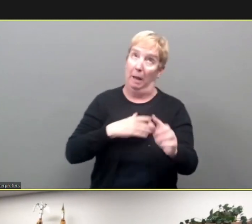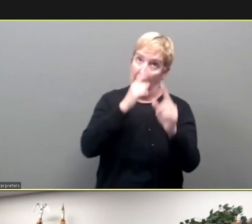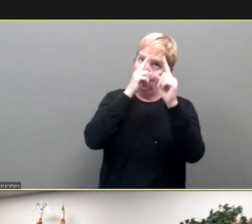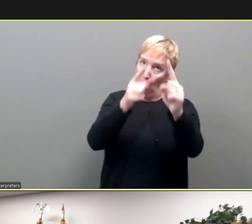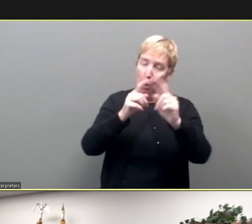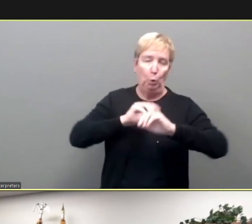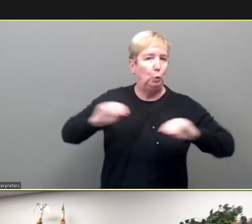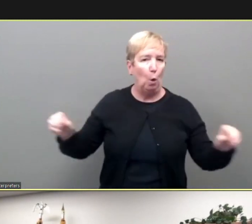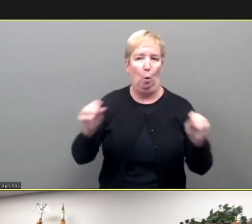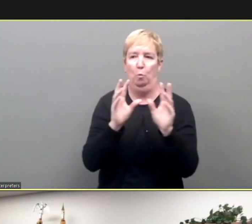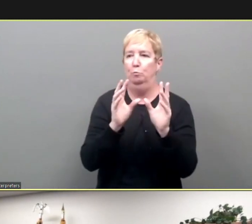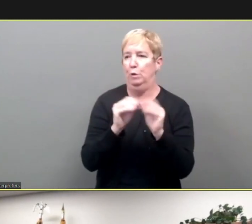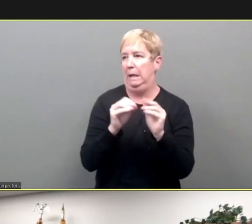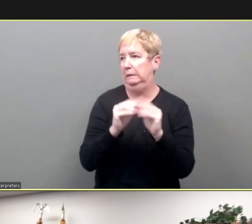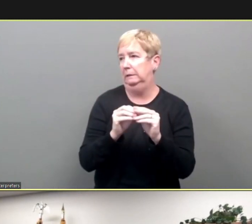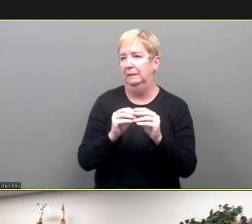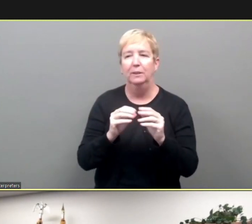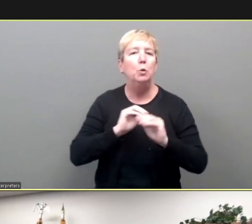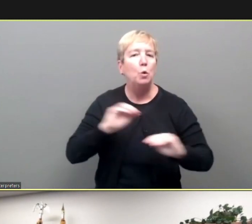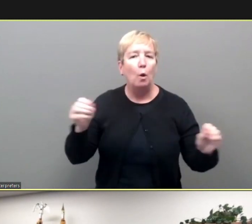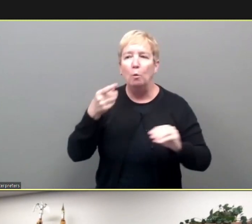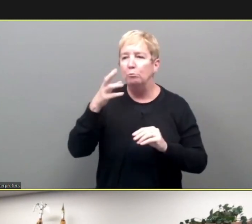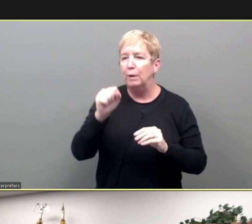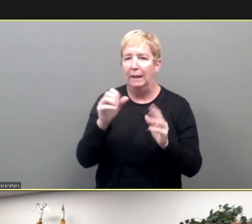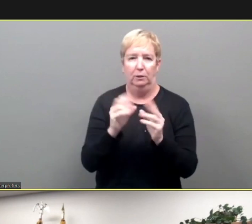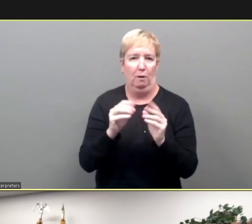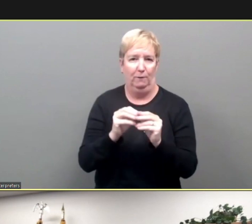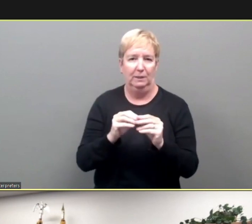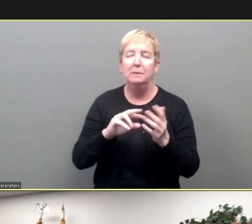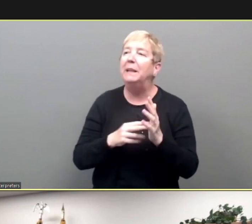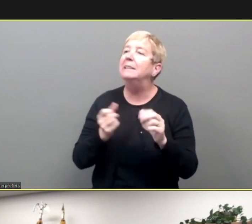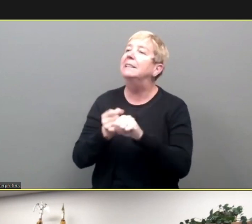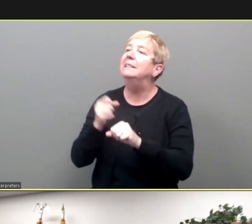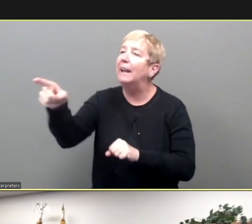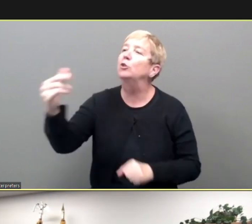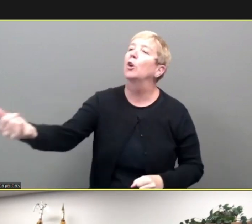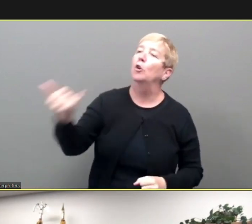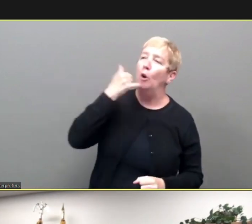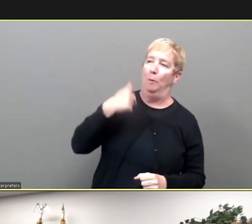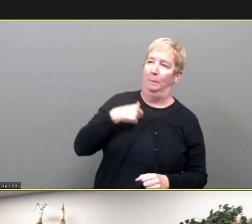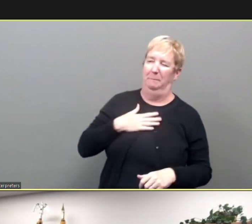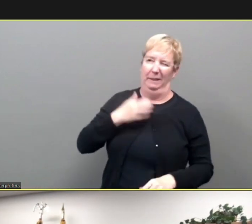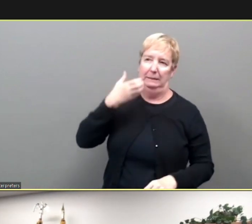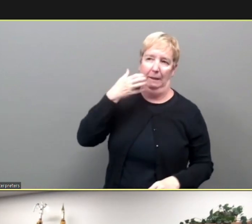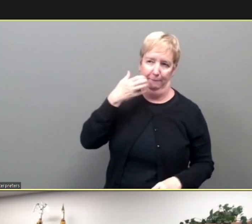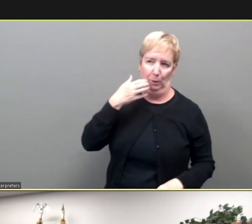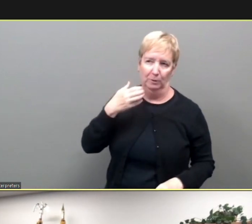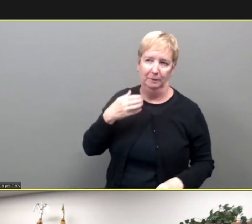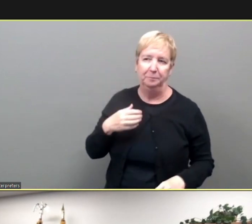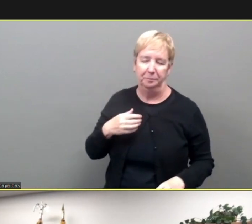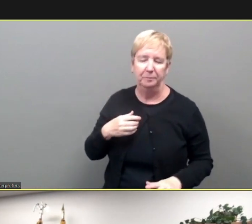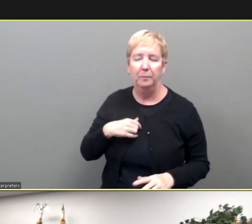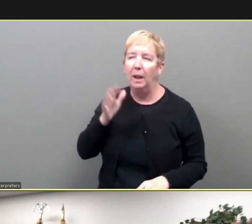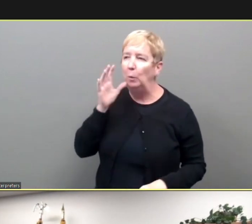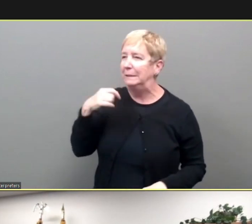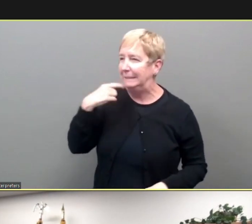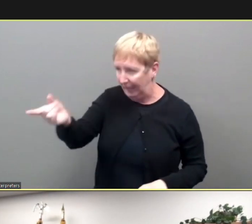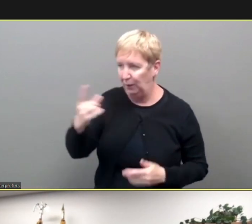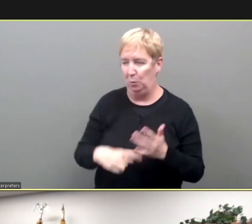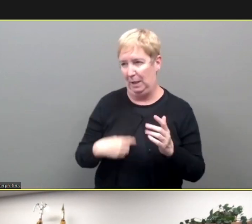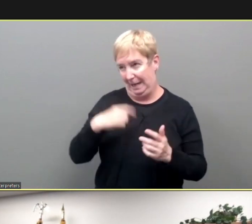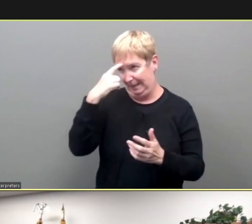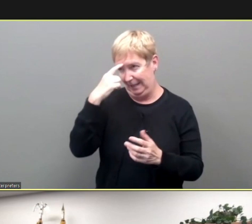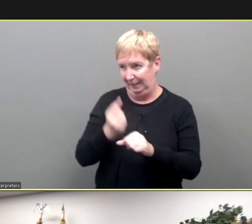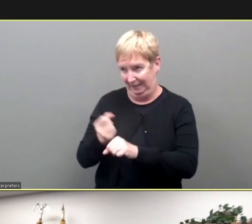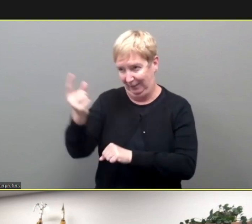year. So like, call me up on my cell phone and ask me what I think about the that third shot now, and I'll